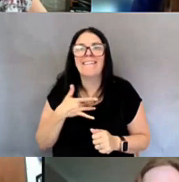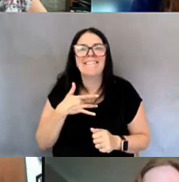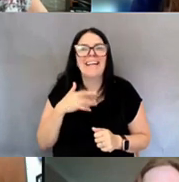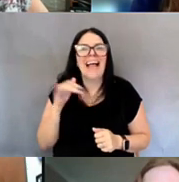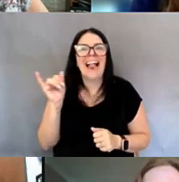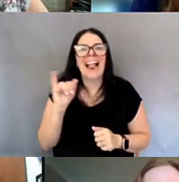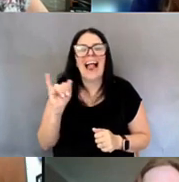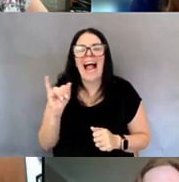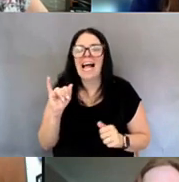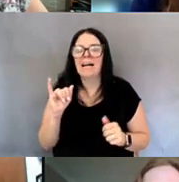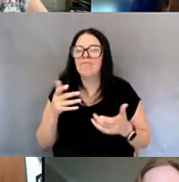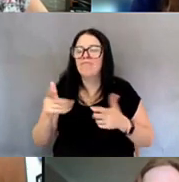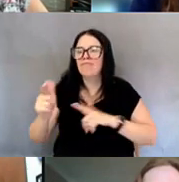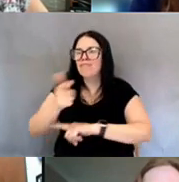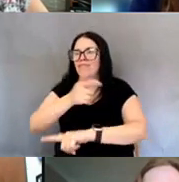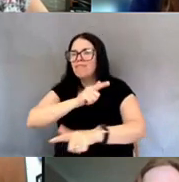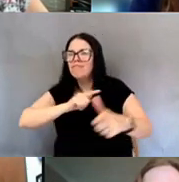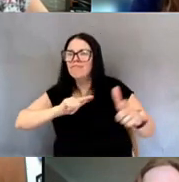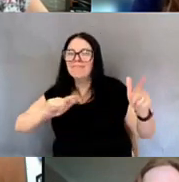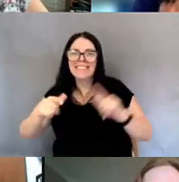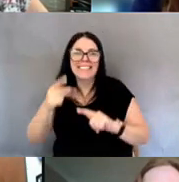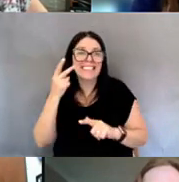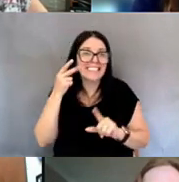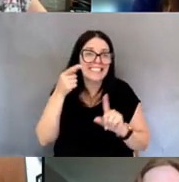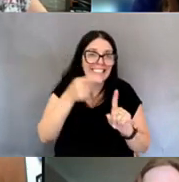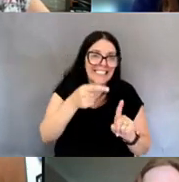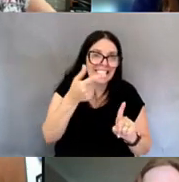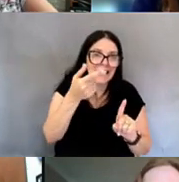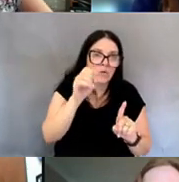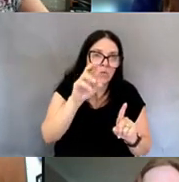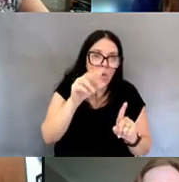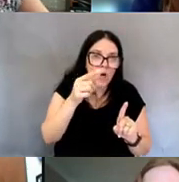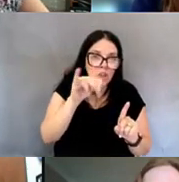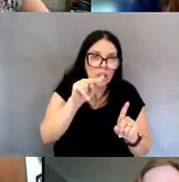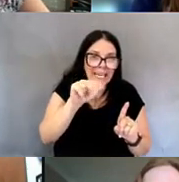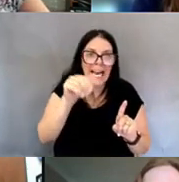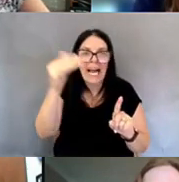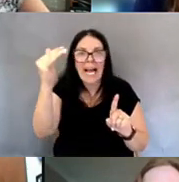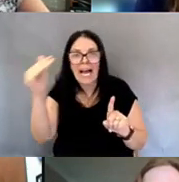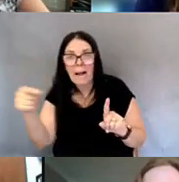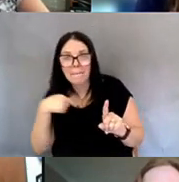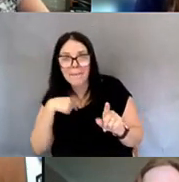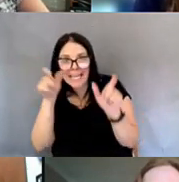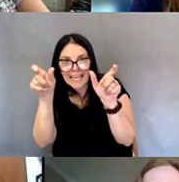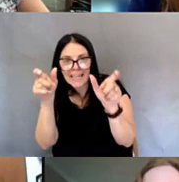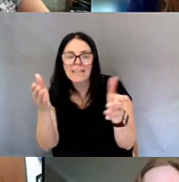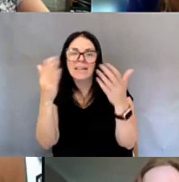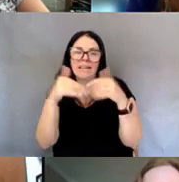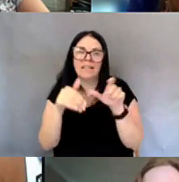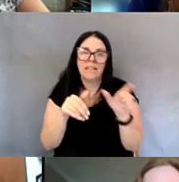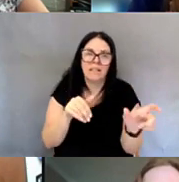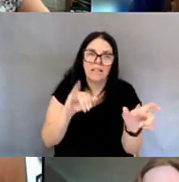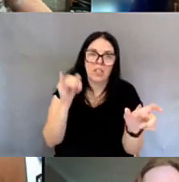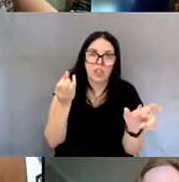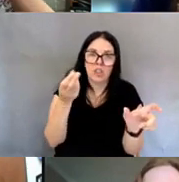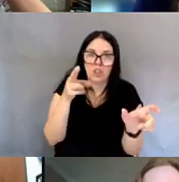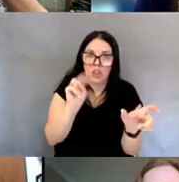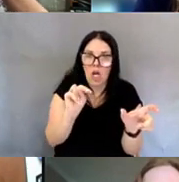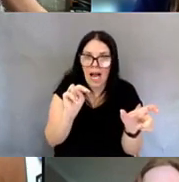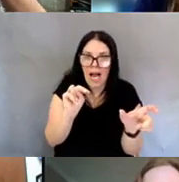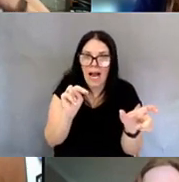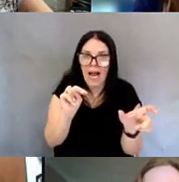staff room, and you'll see Georgina, myself at the top row, John in the